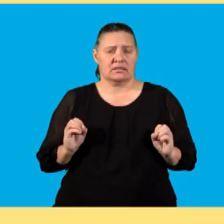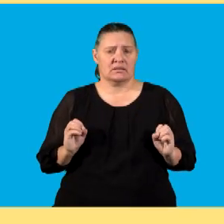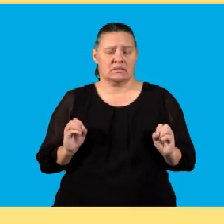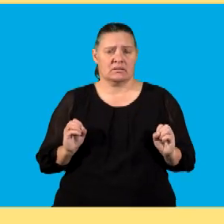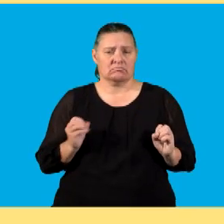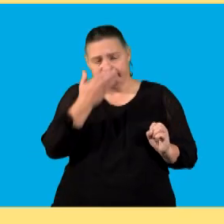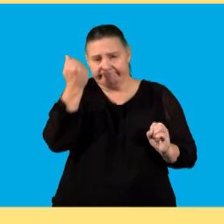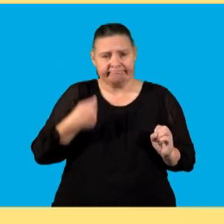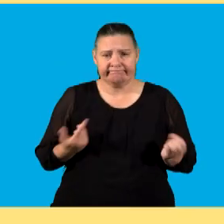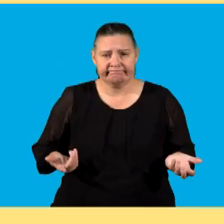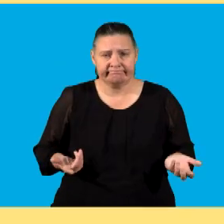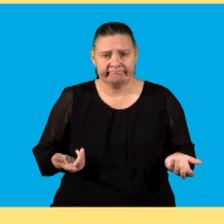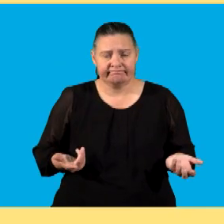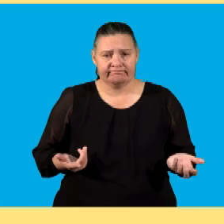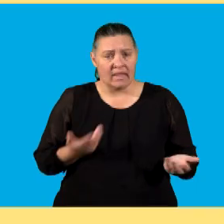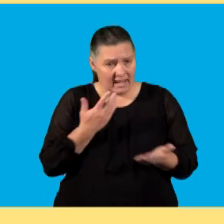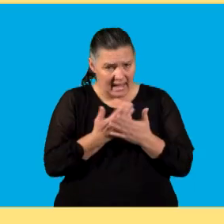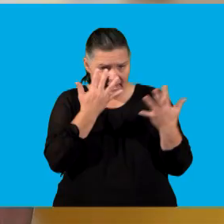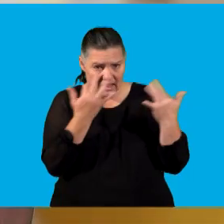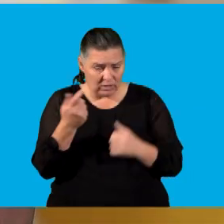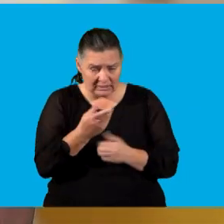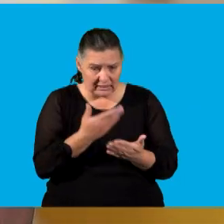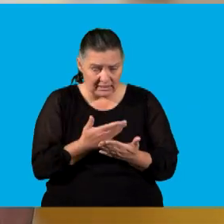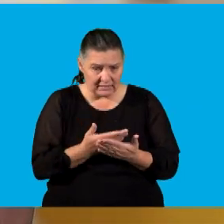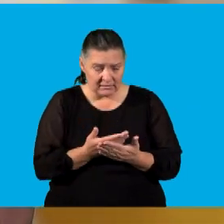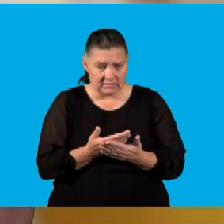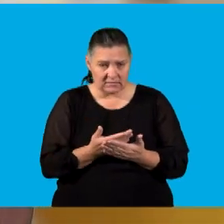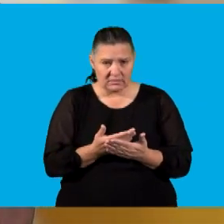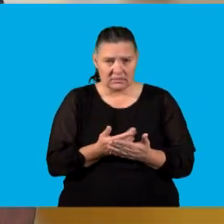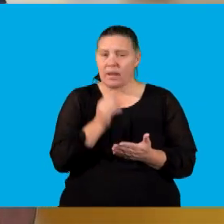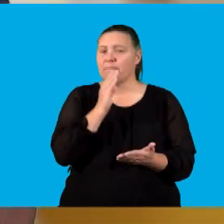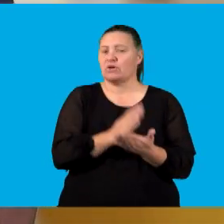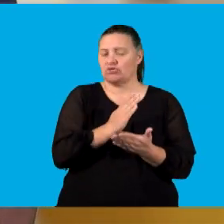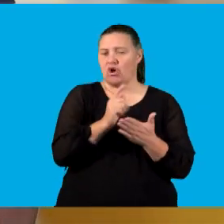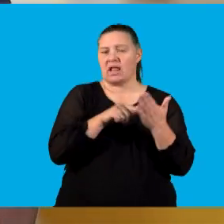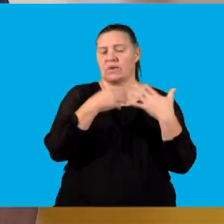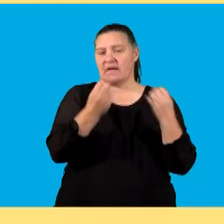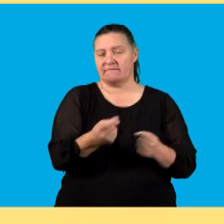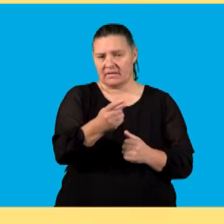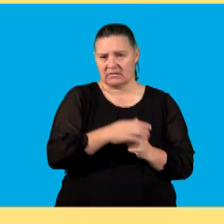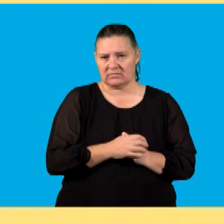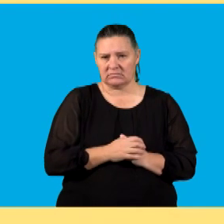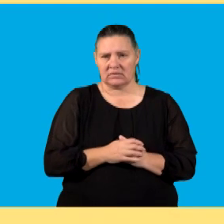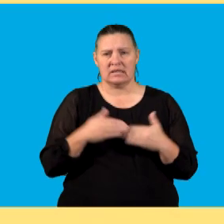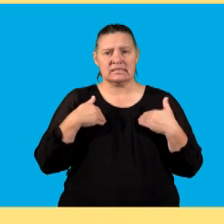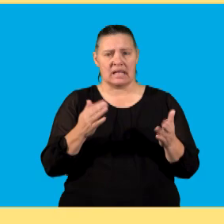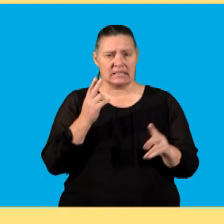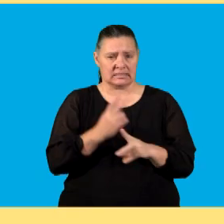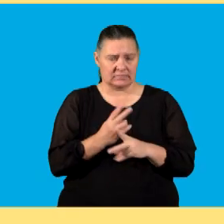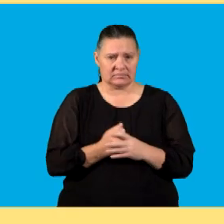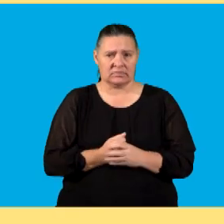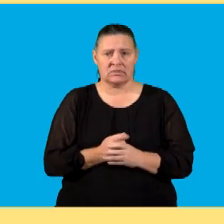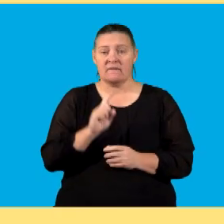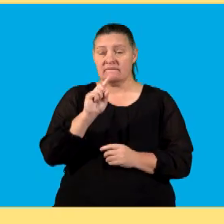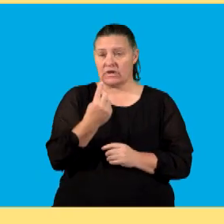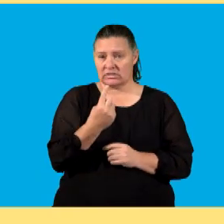It is unknown. Can we calculate it? All right? Make sure you have a calculator. So let us start then. So